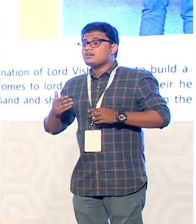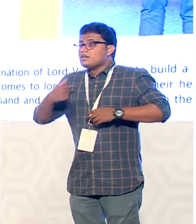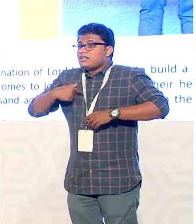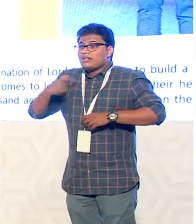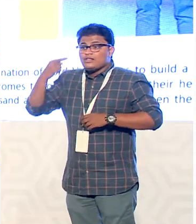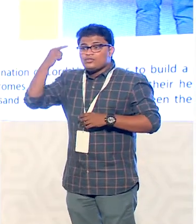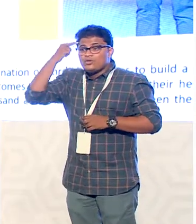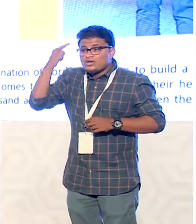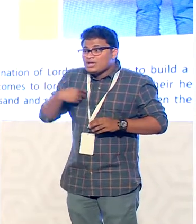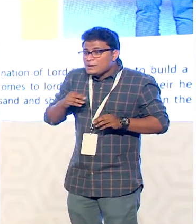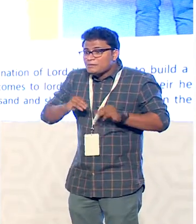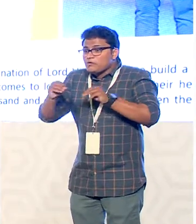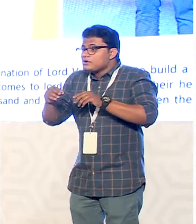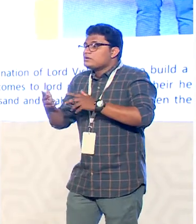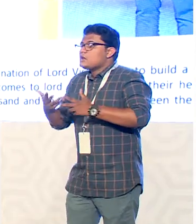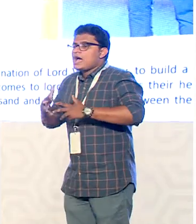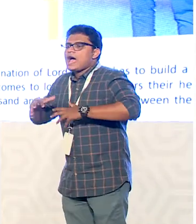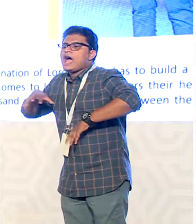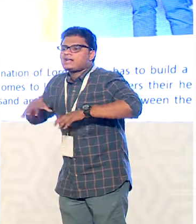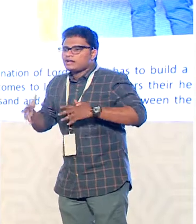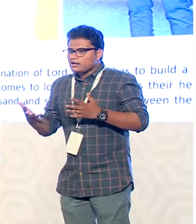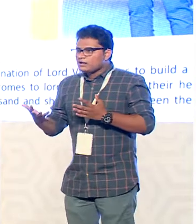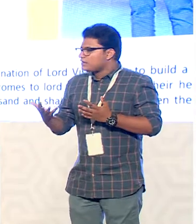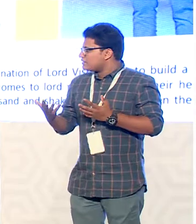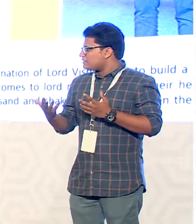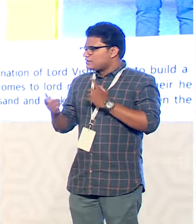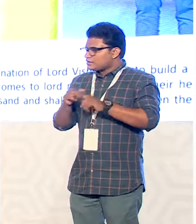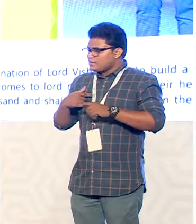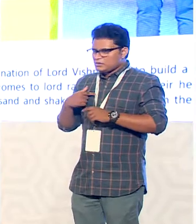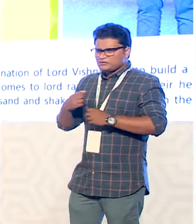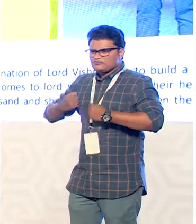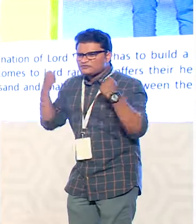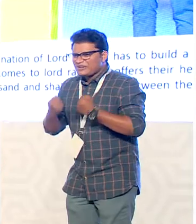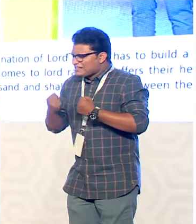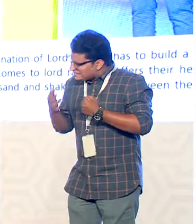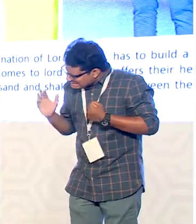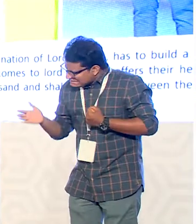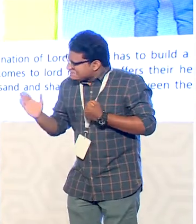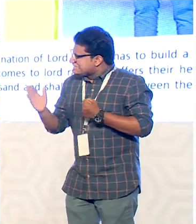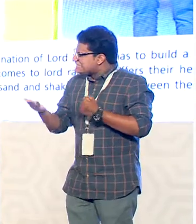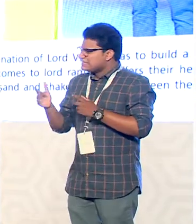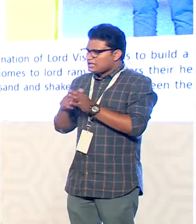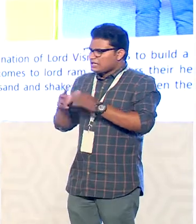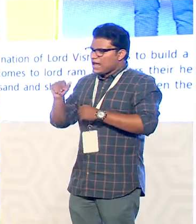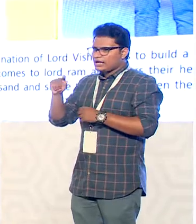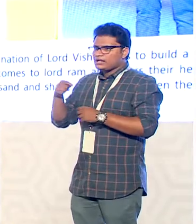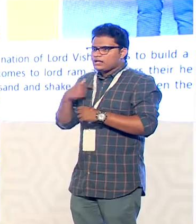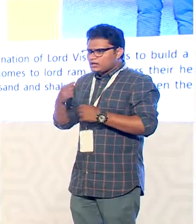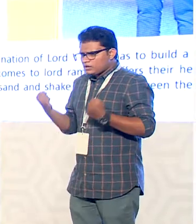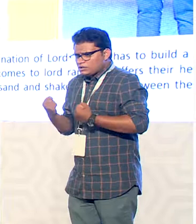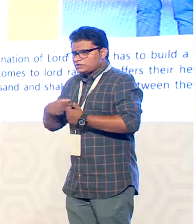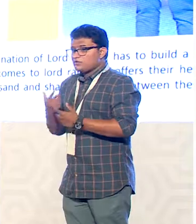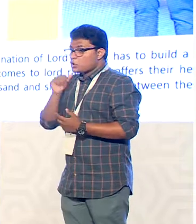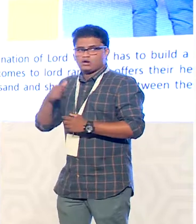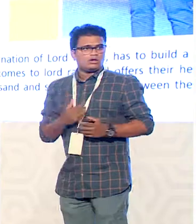moved to act and we feel deeply compelled to join in an action, not out of